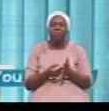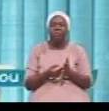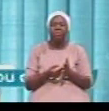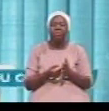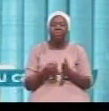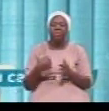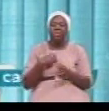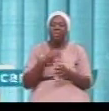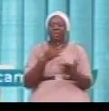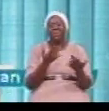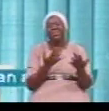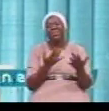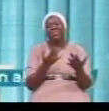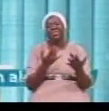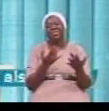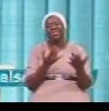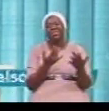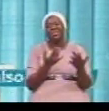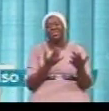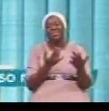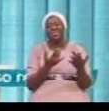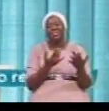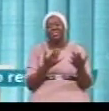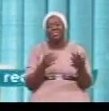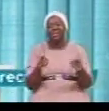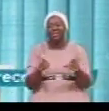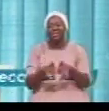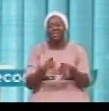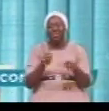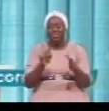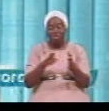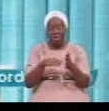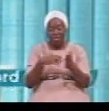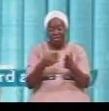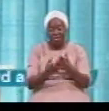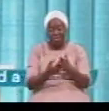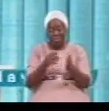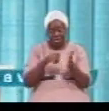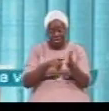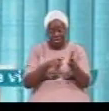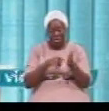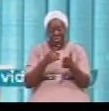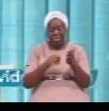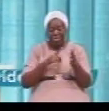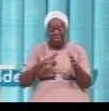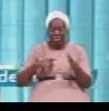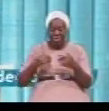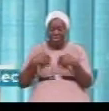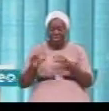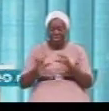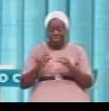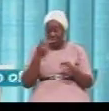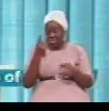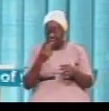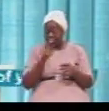We are waiting for you. As you confirm what the Lord has done, just give a shout.